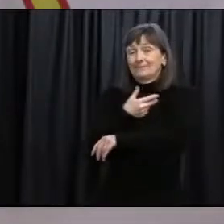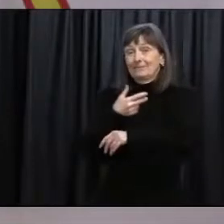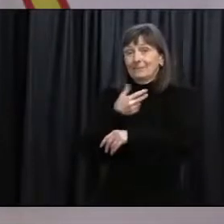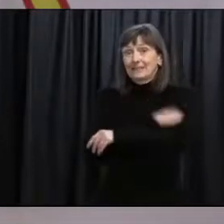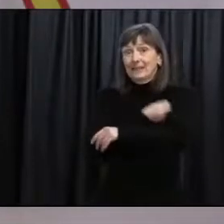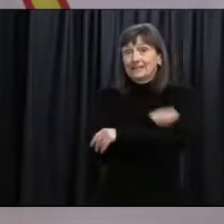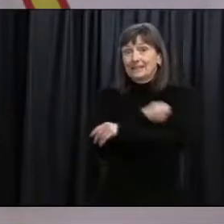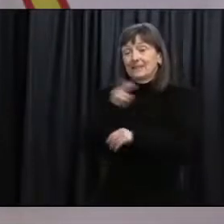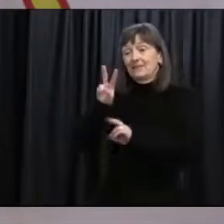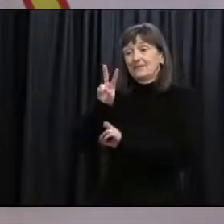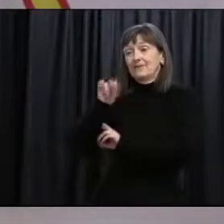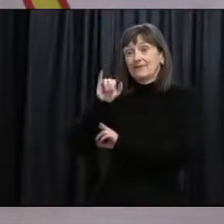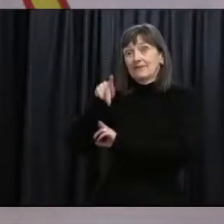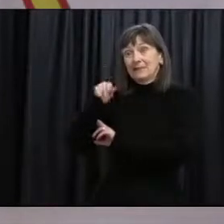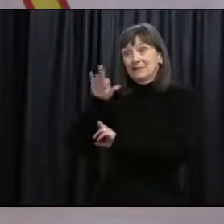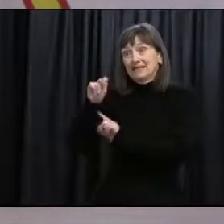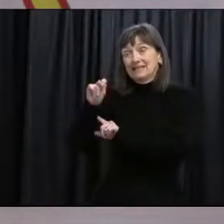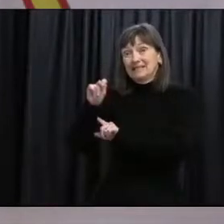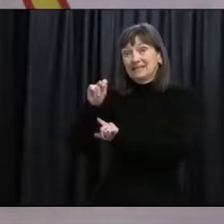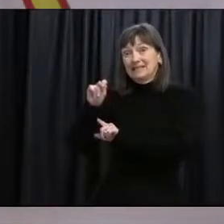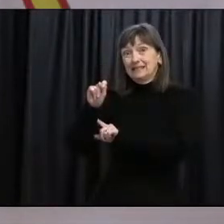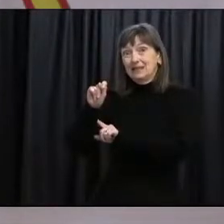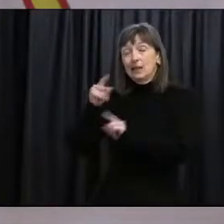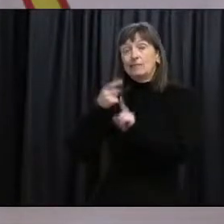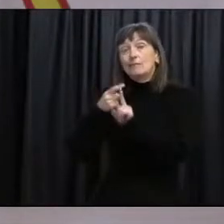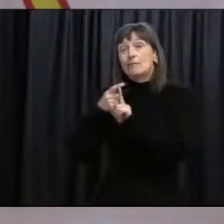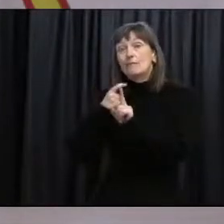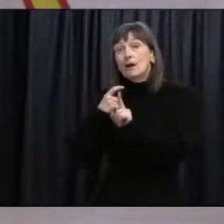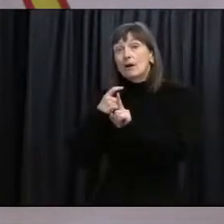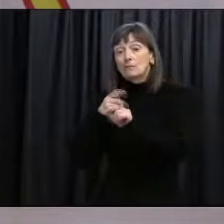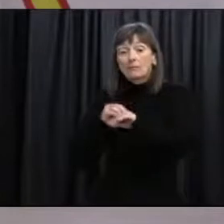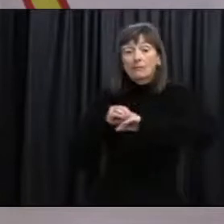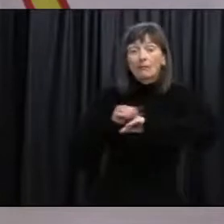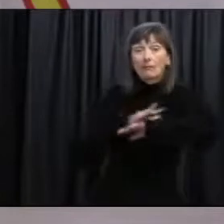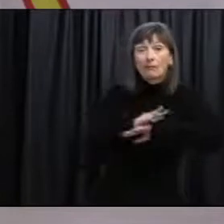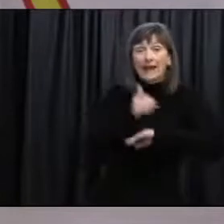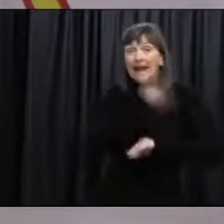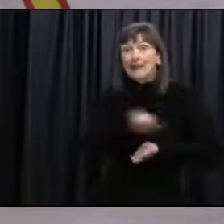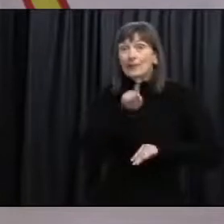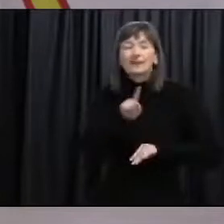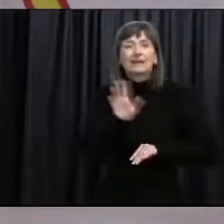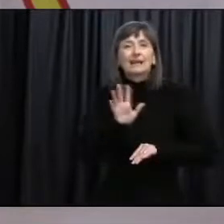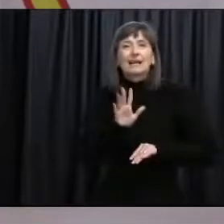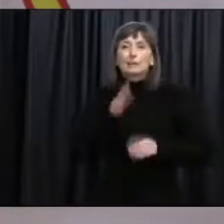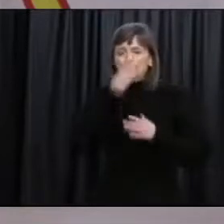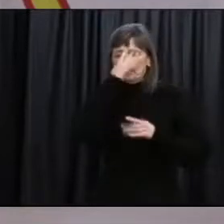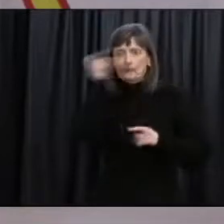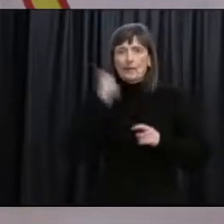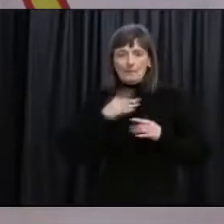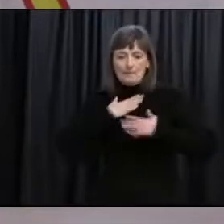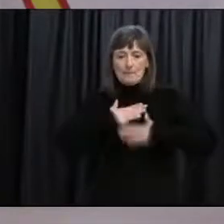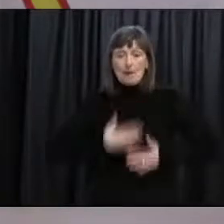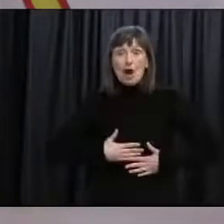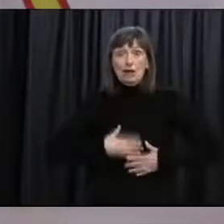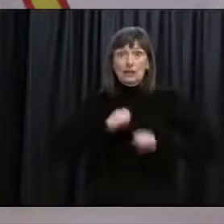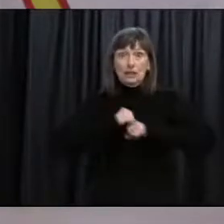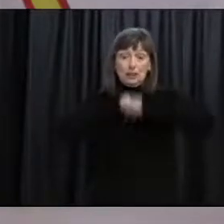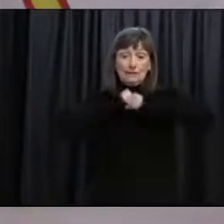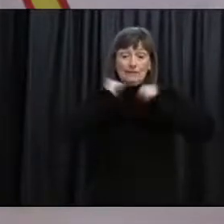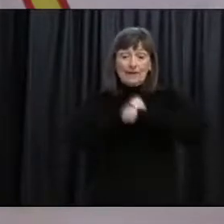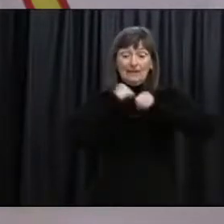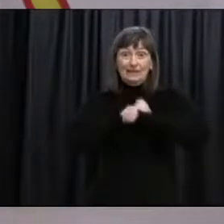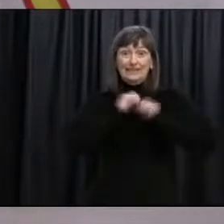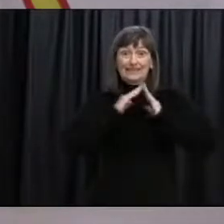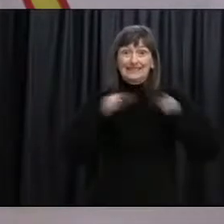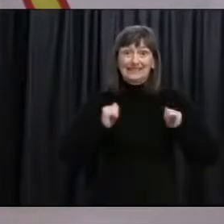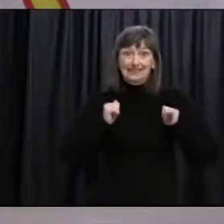event condition is a result of an immune reaction, and it doesn't develop through the same process as usual types of bleeding or